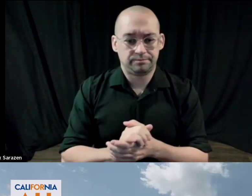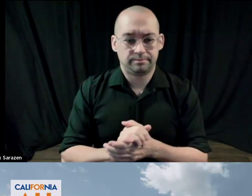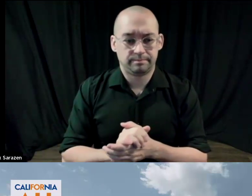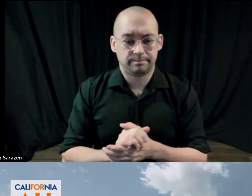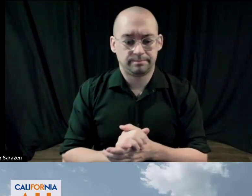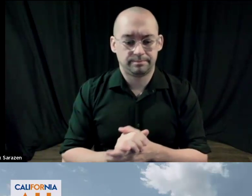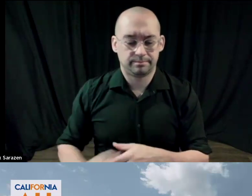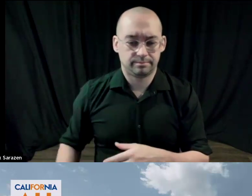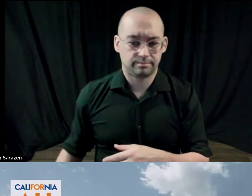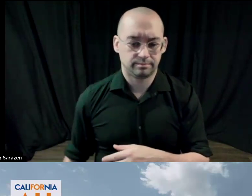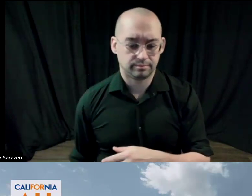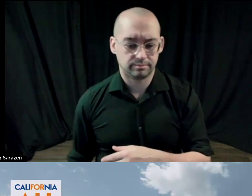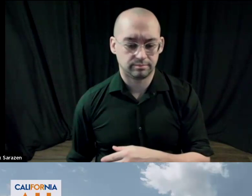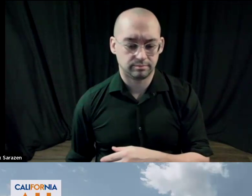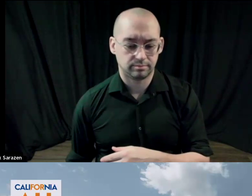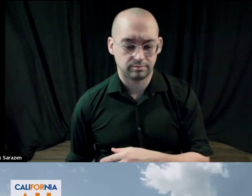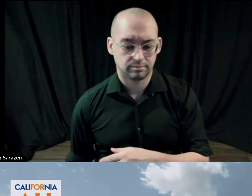Waiting a few seconds more.